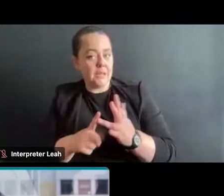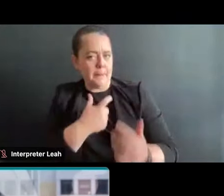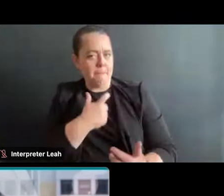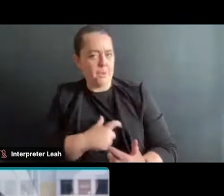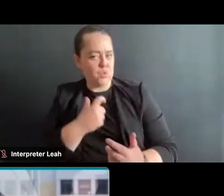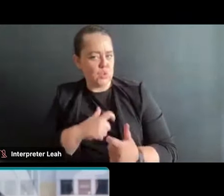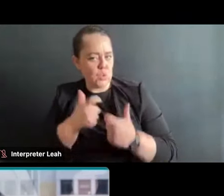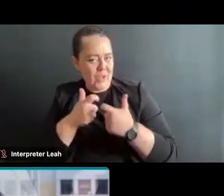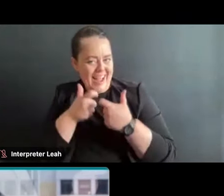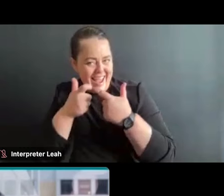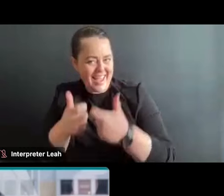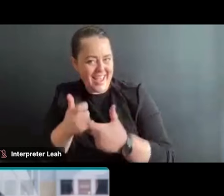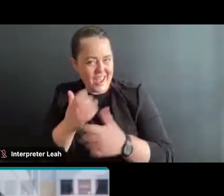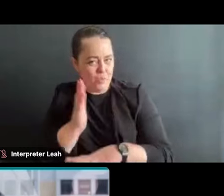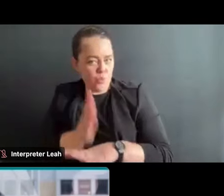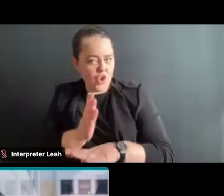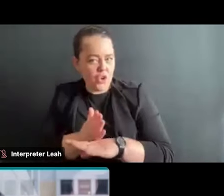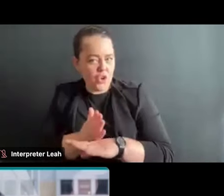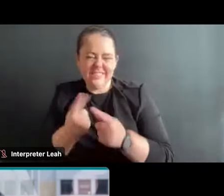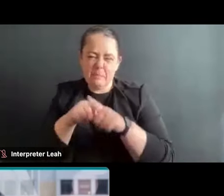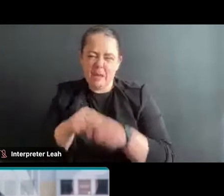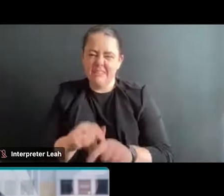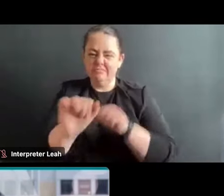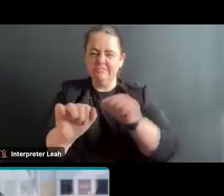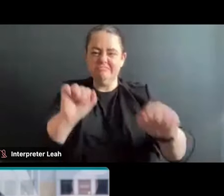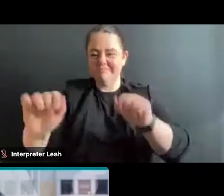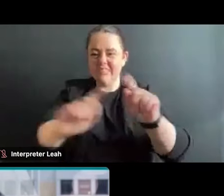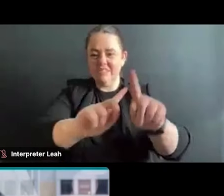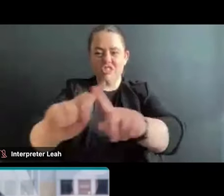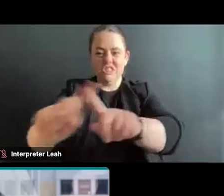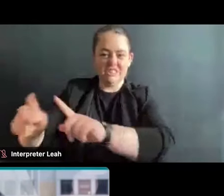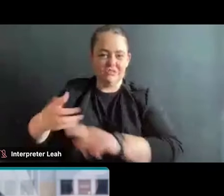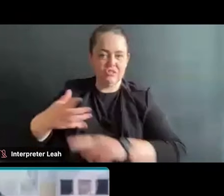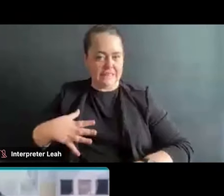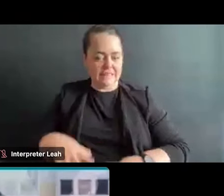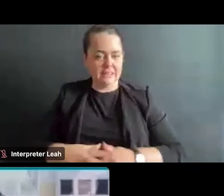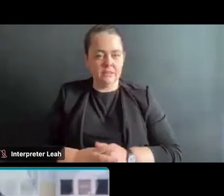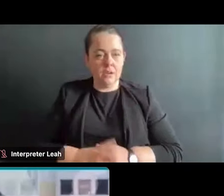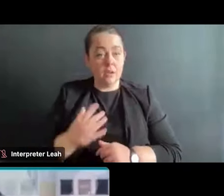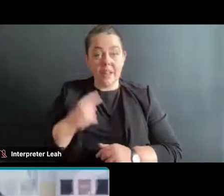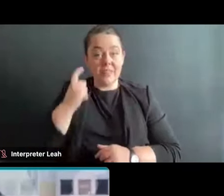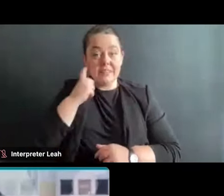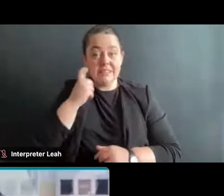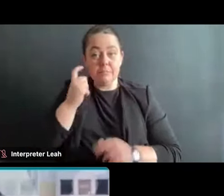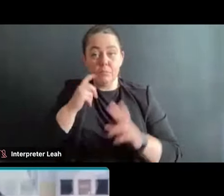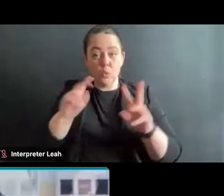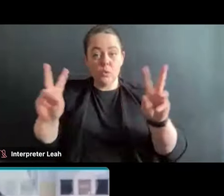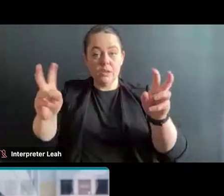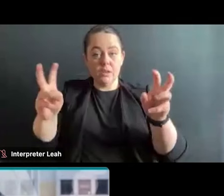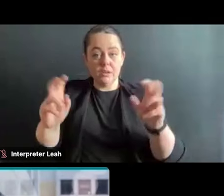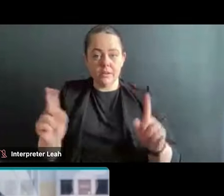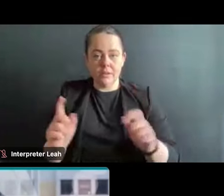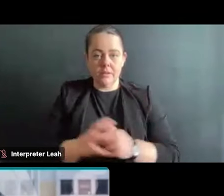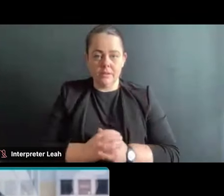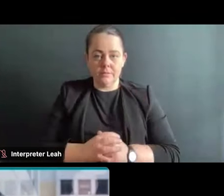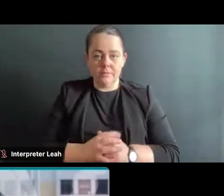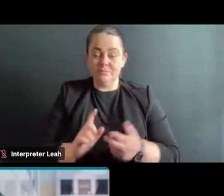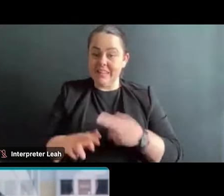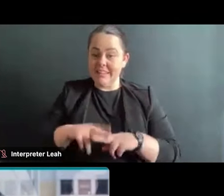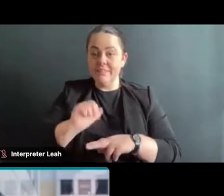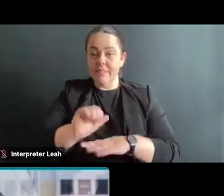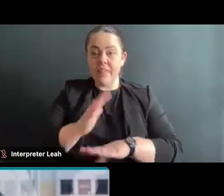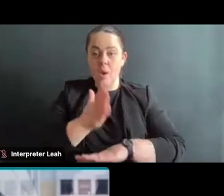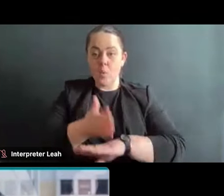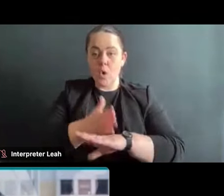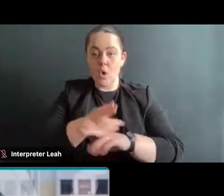home. And again, I think the simplest definition is when they're doing work that's associated with